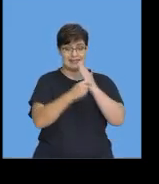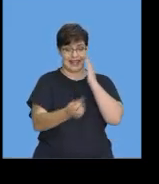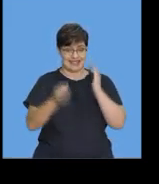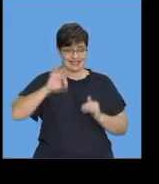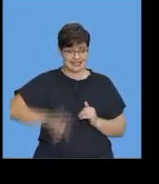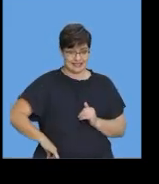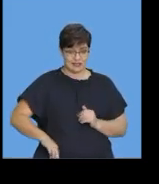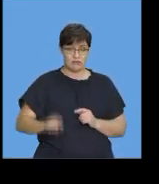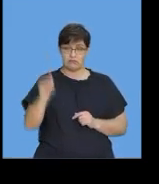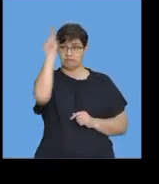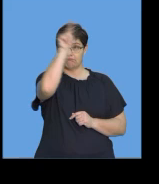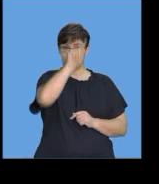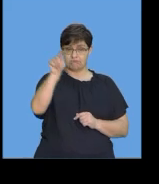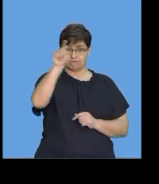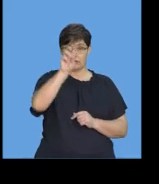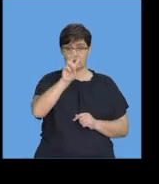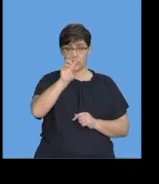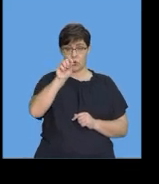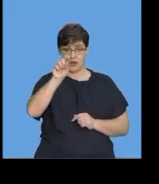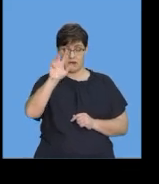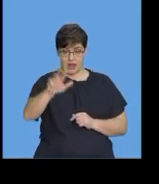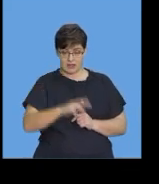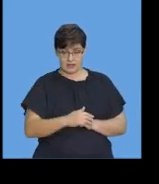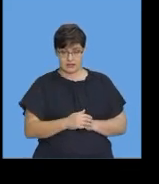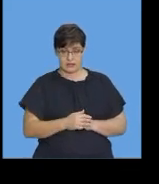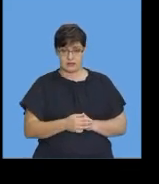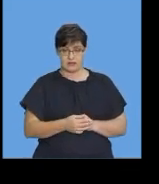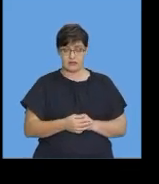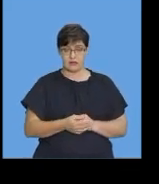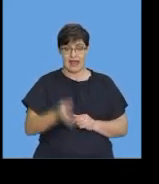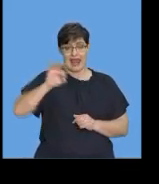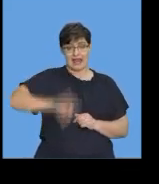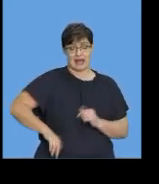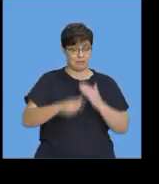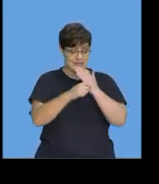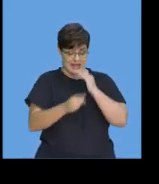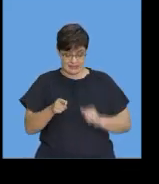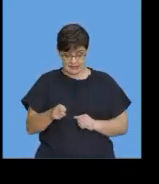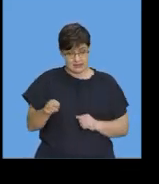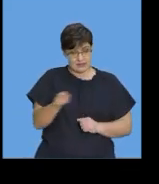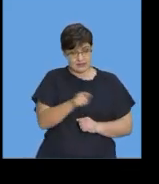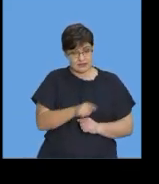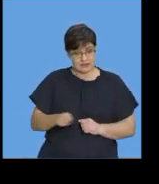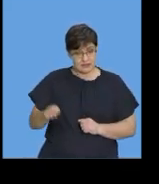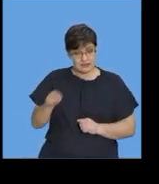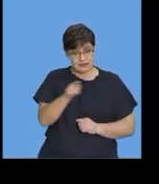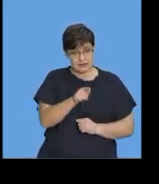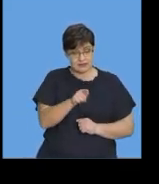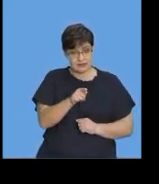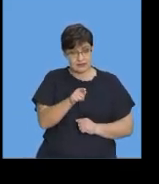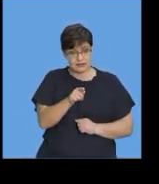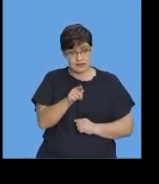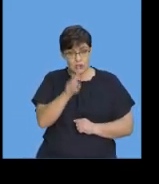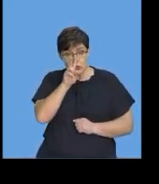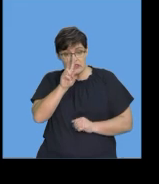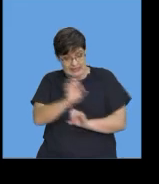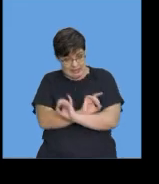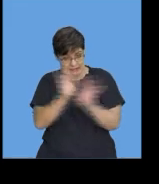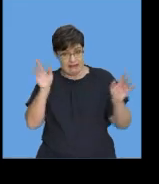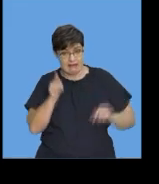me identify 2019 for you. There's your SARS income tax. You can clearly